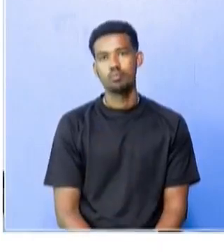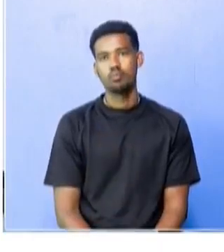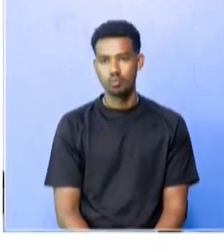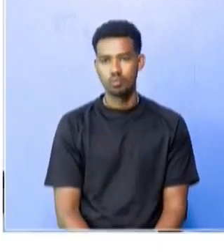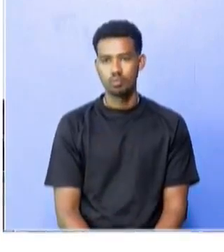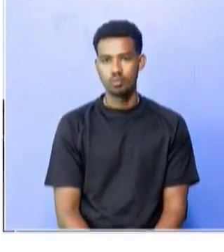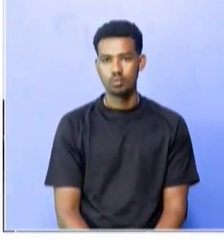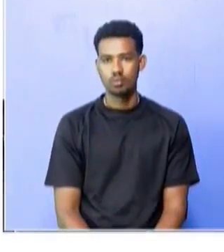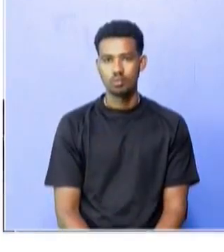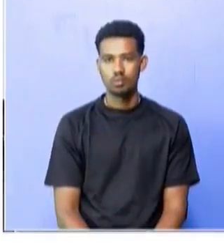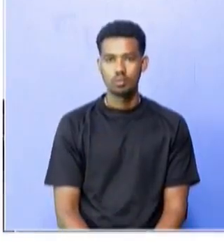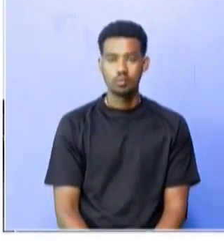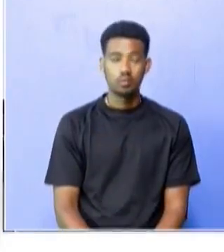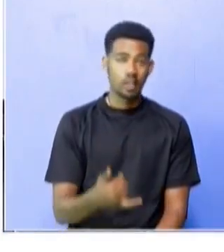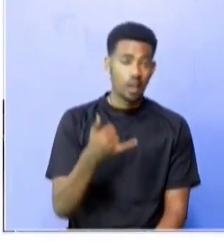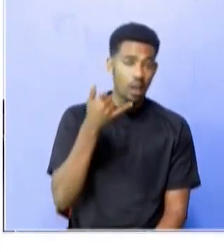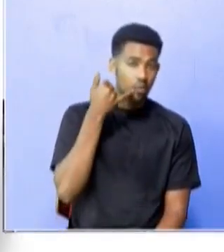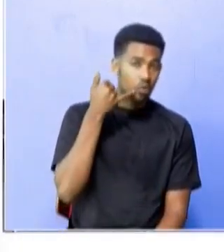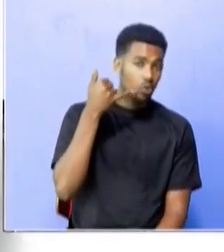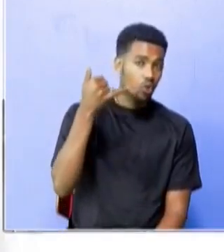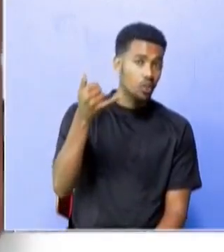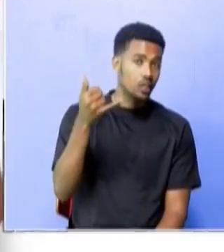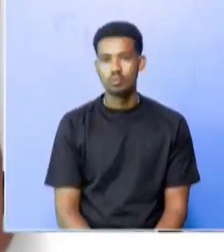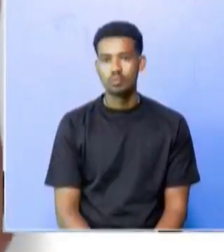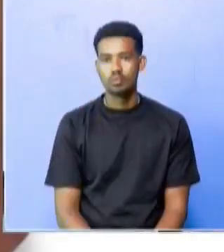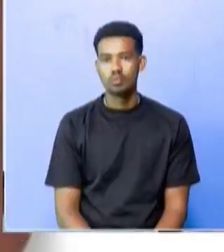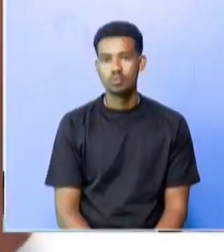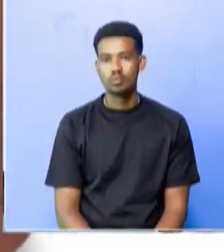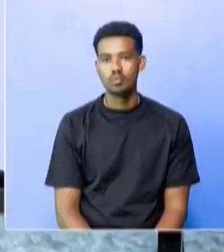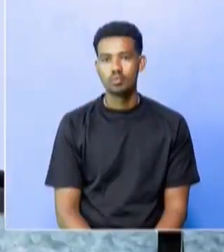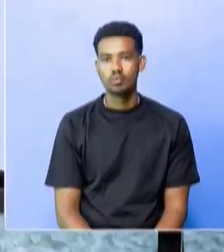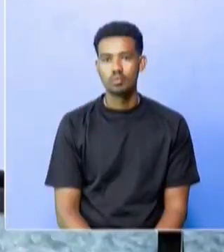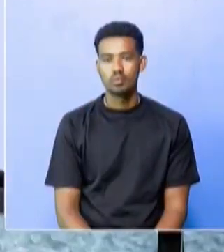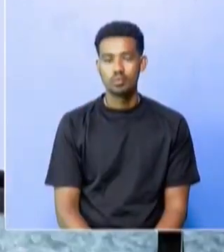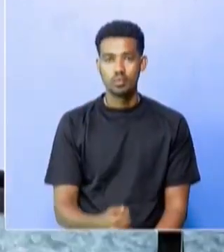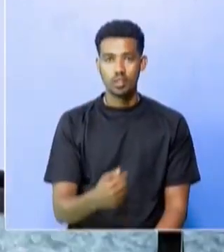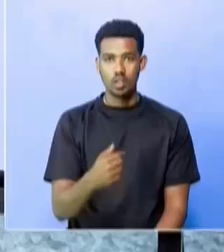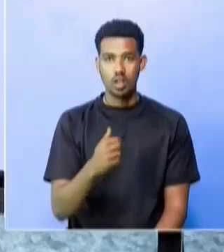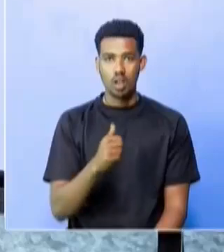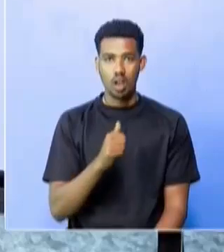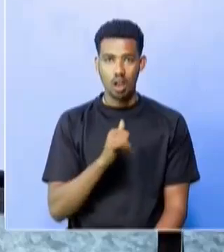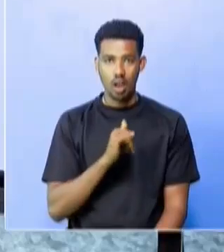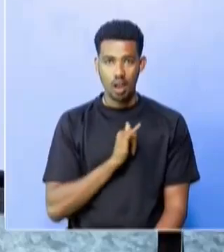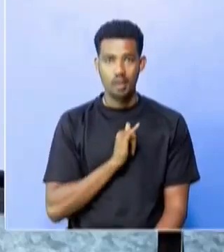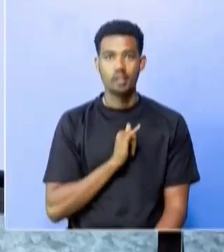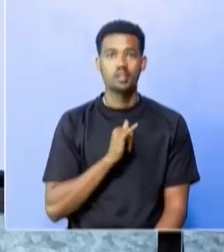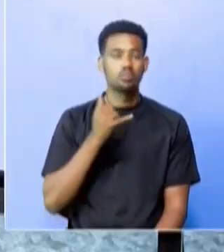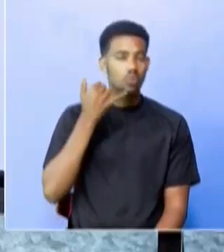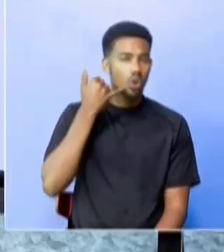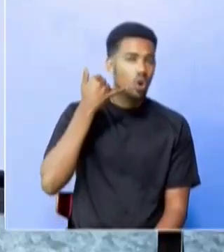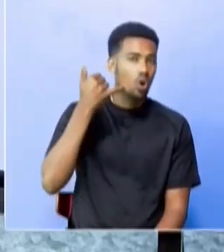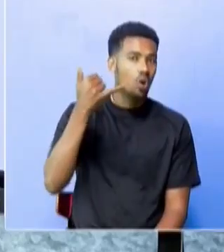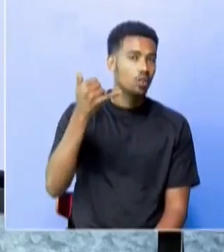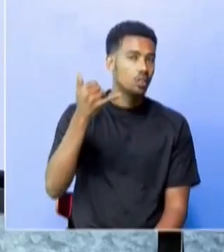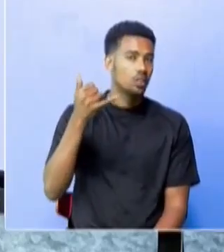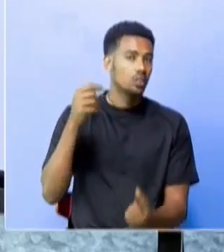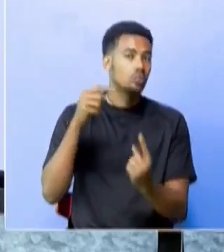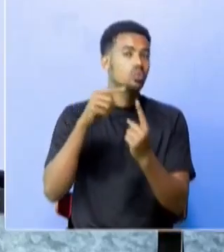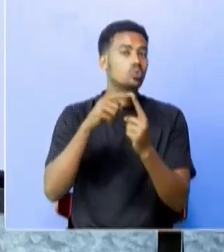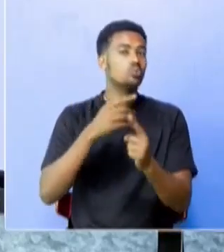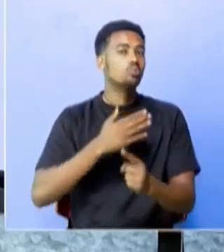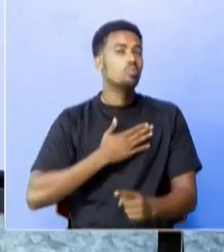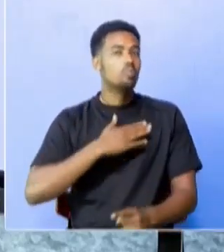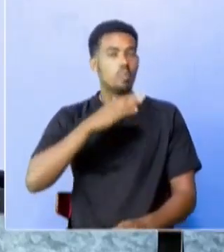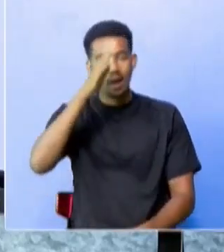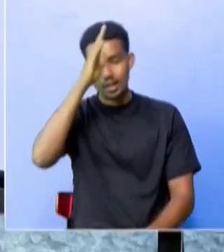calling to my dad. I am calling to